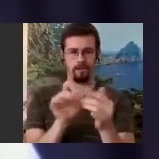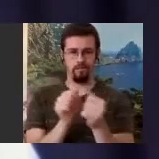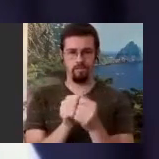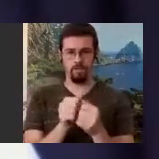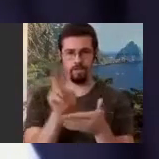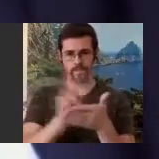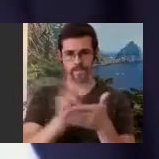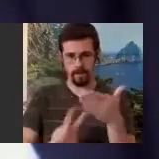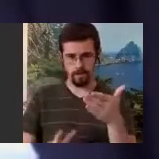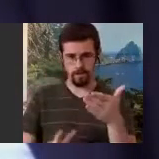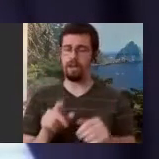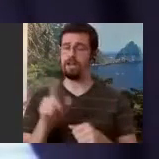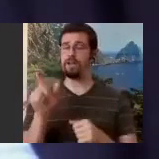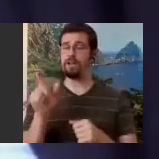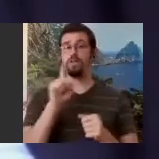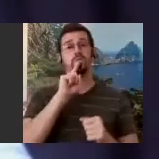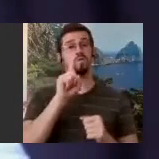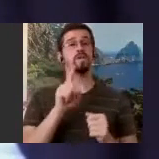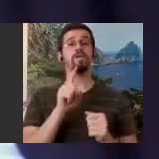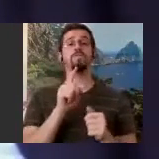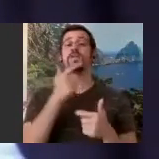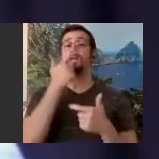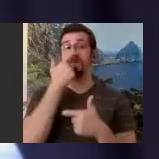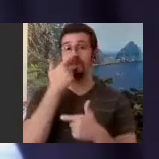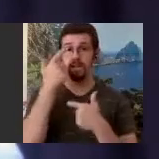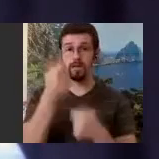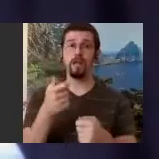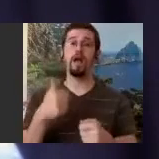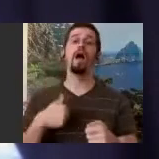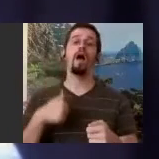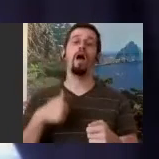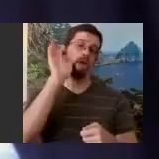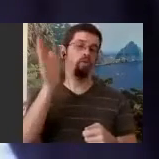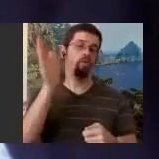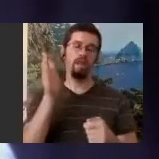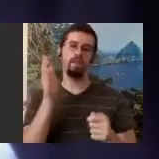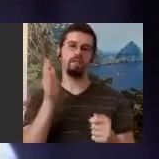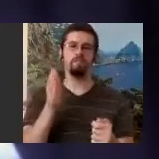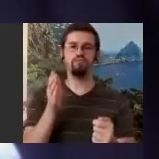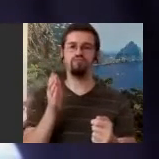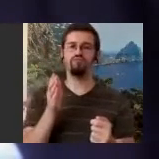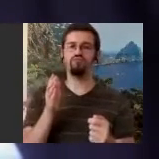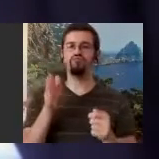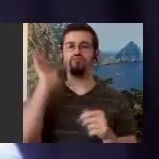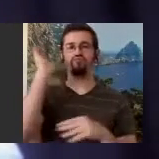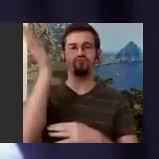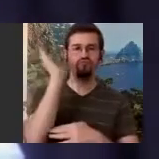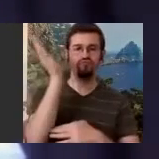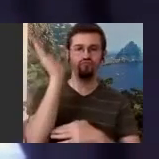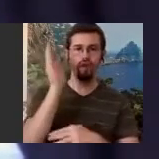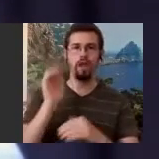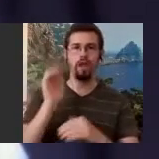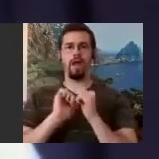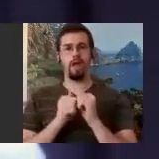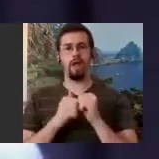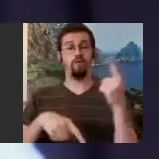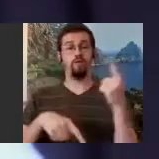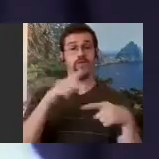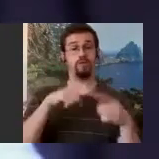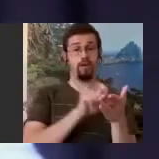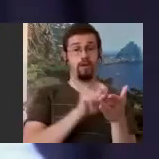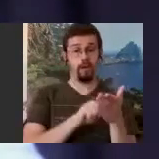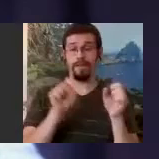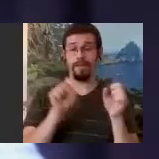Yeah, it's been very interesting. So I'm going to talk a little bit about how Sutton SignWriting might continue to be